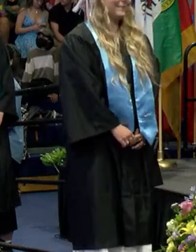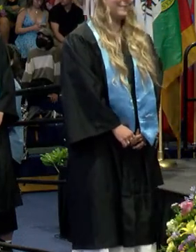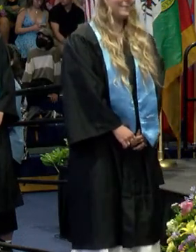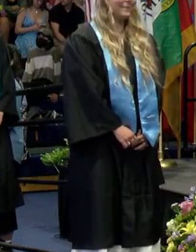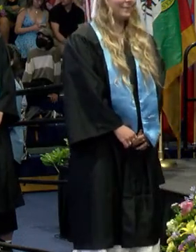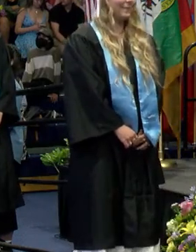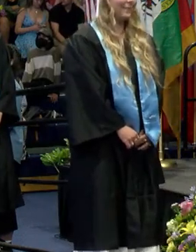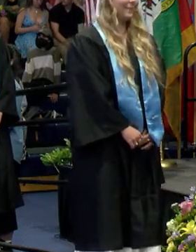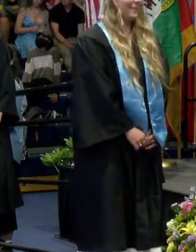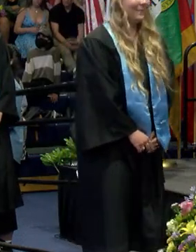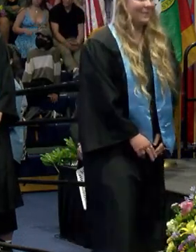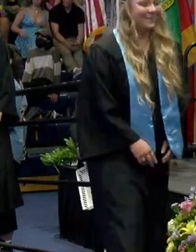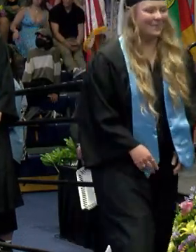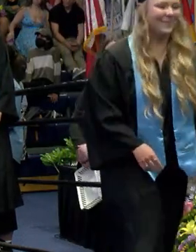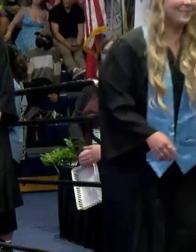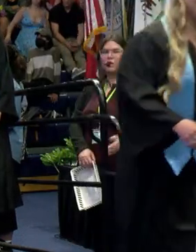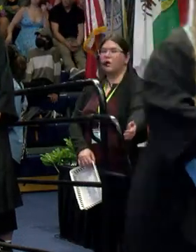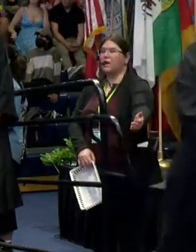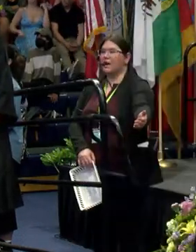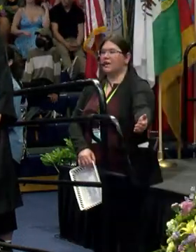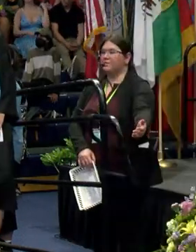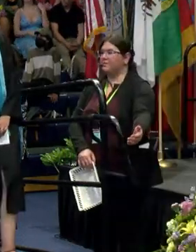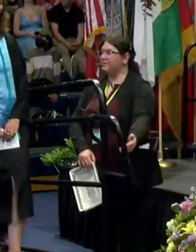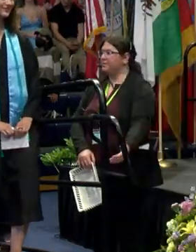Quinn Fanae Leonard.